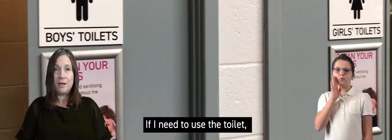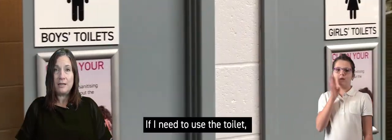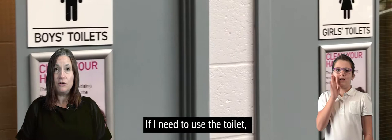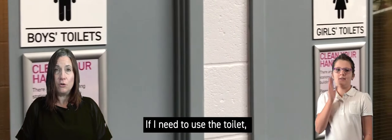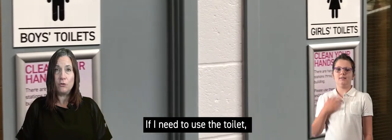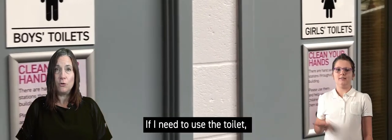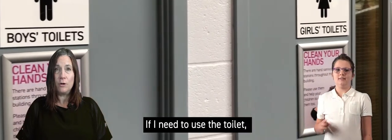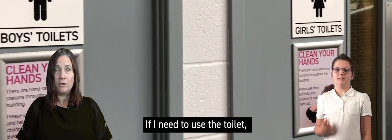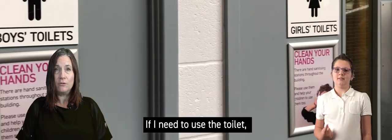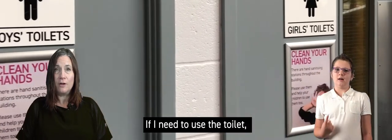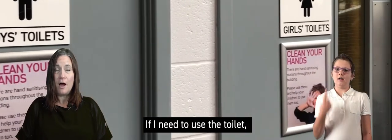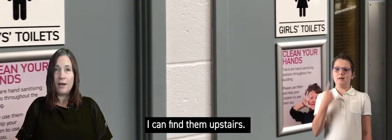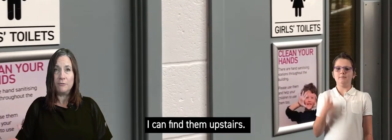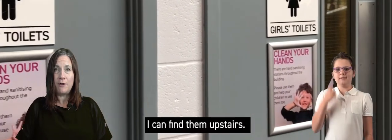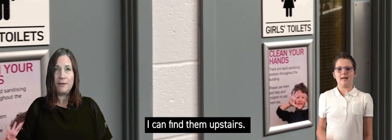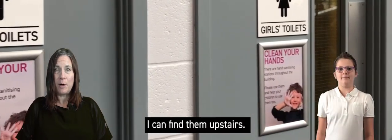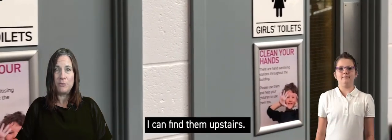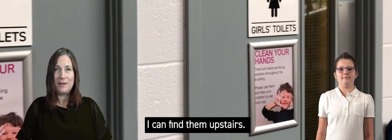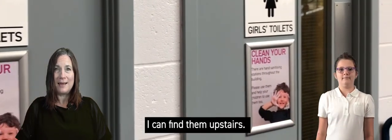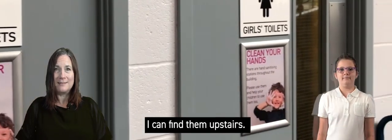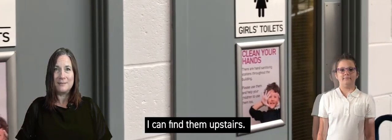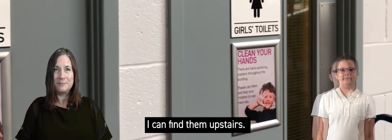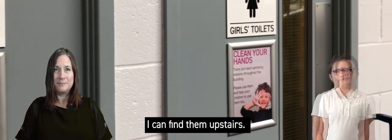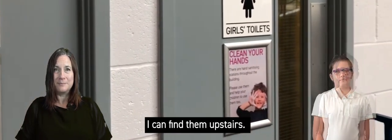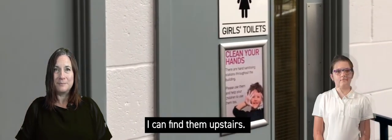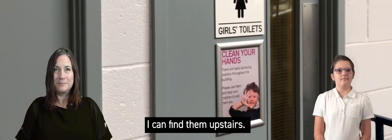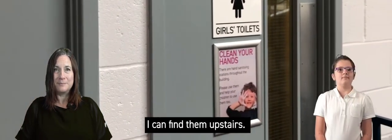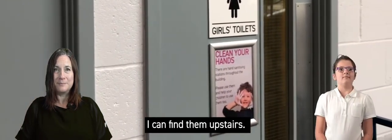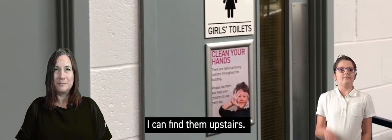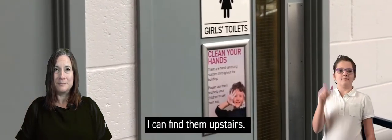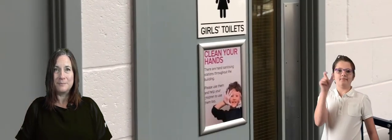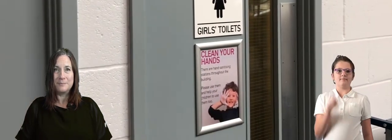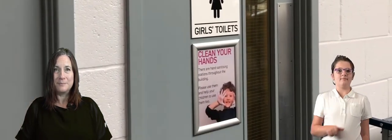If I need to use the toilet I can find them upstairs. If